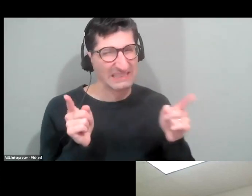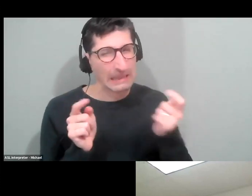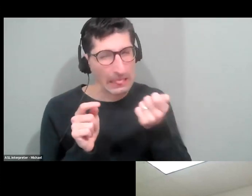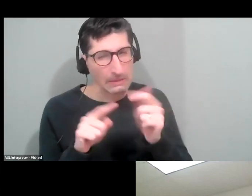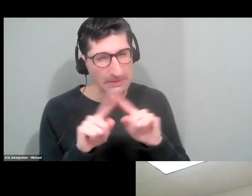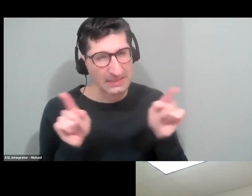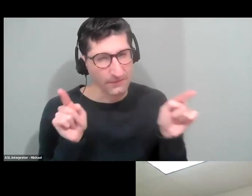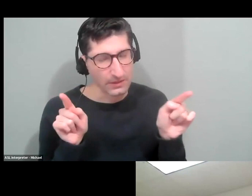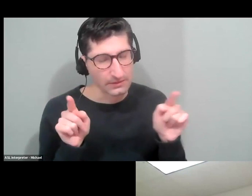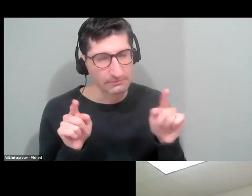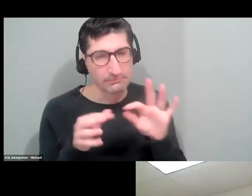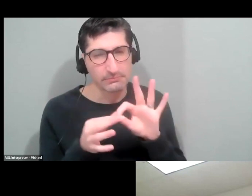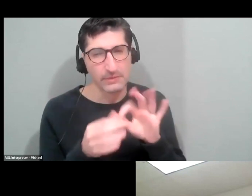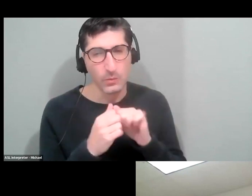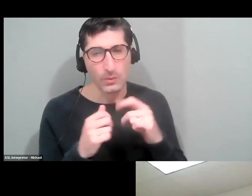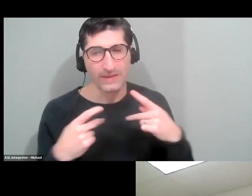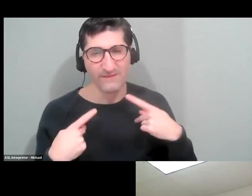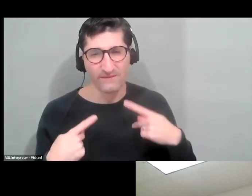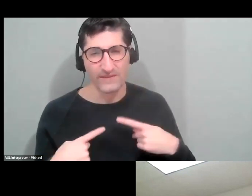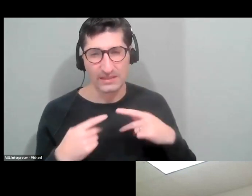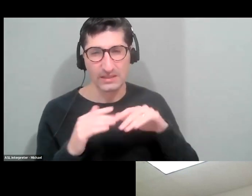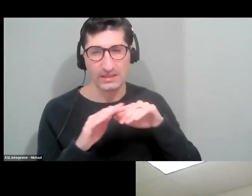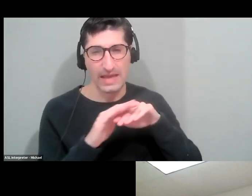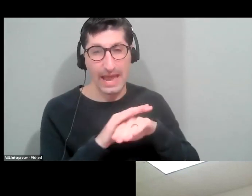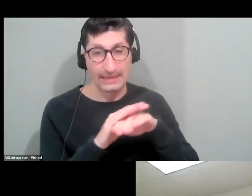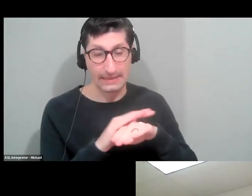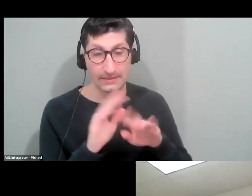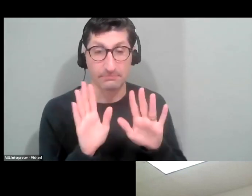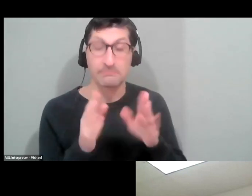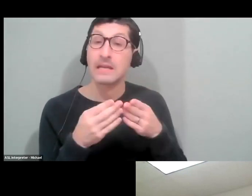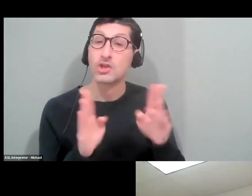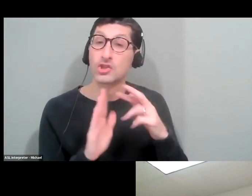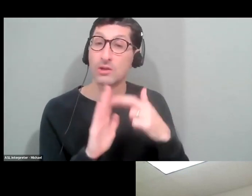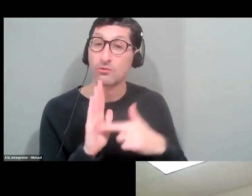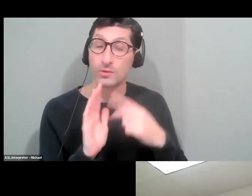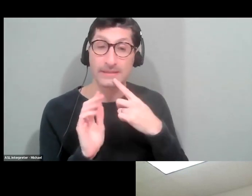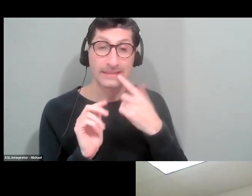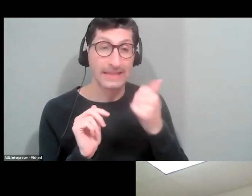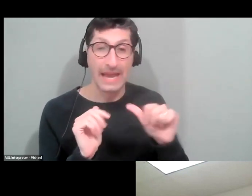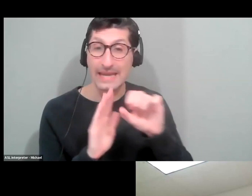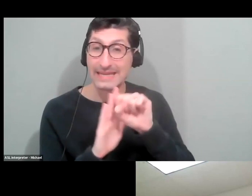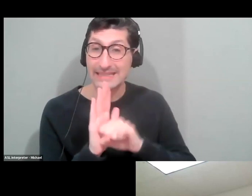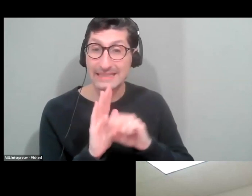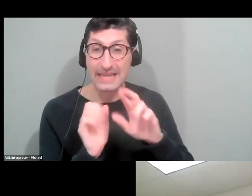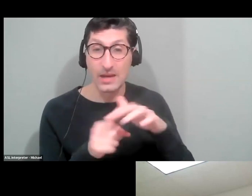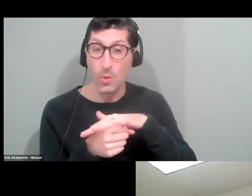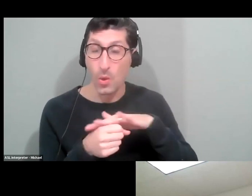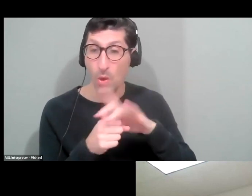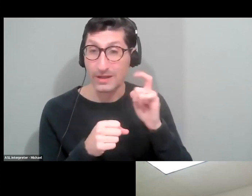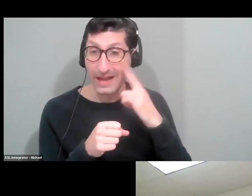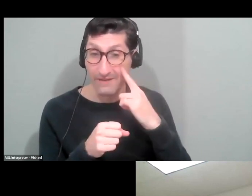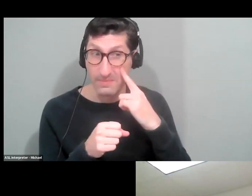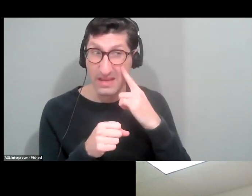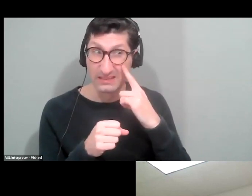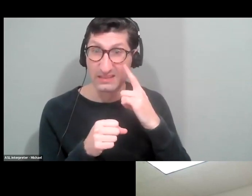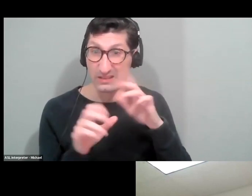accessibility. The general rule is that any program that is provided by a state or local government, including town